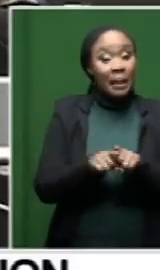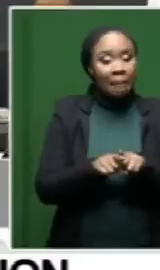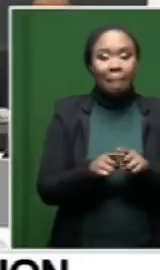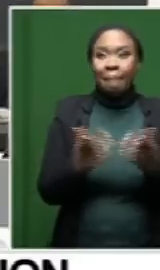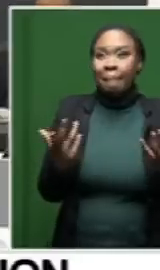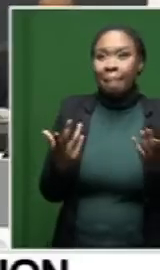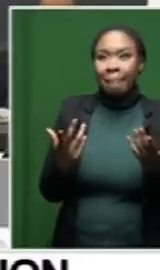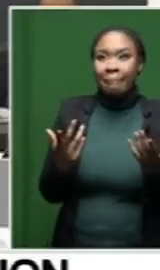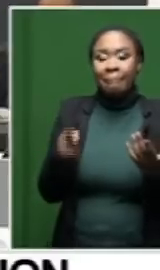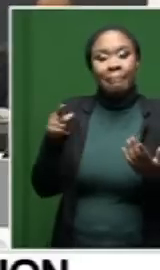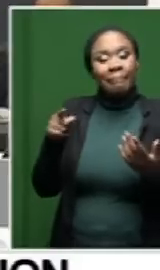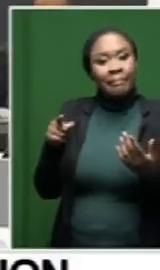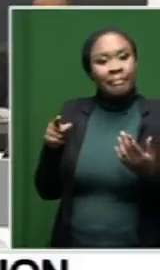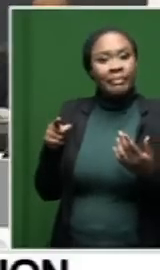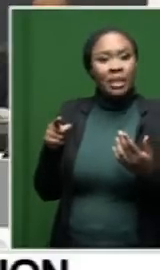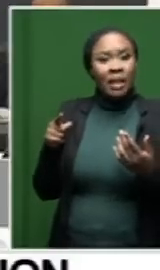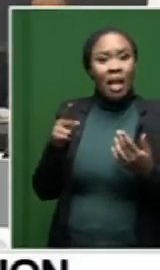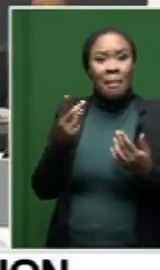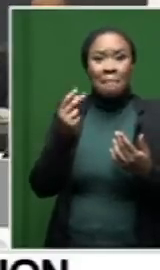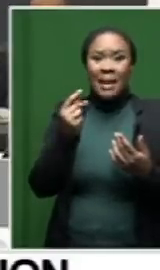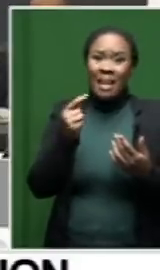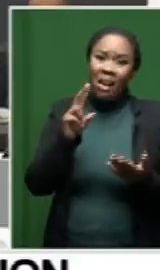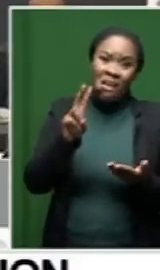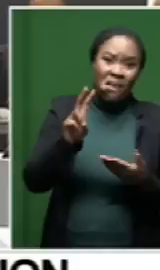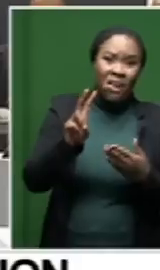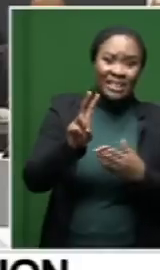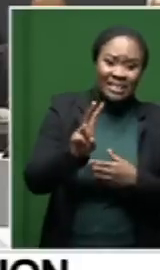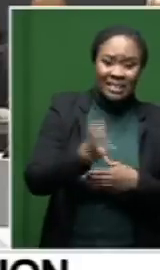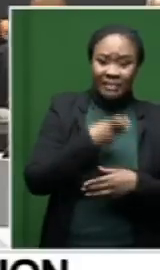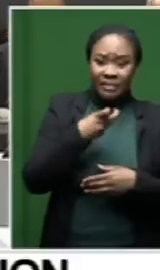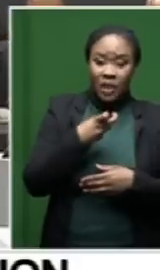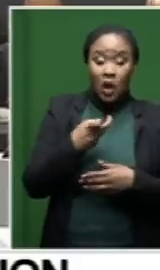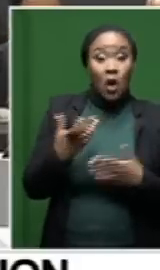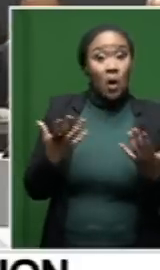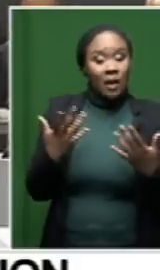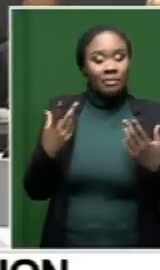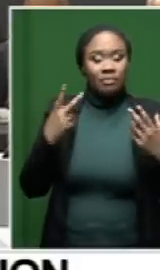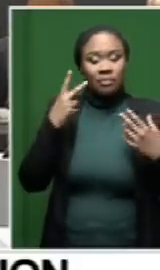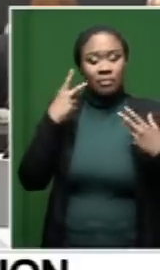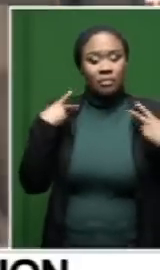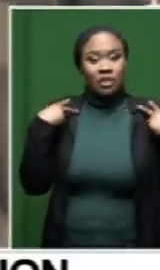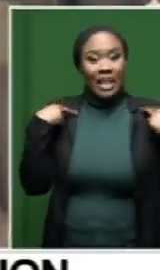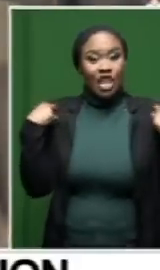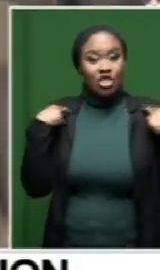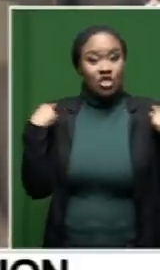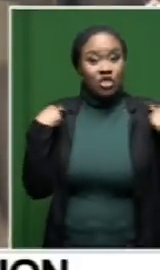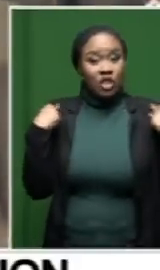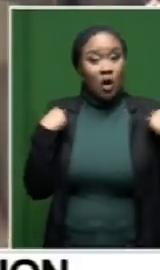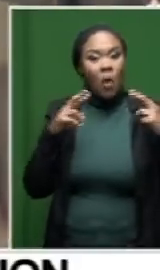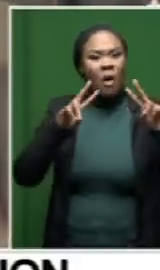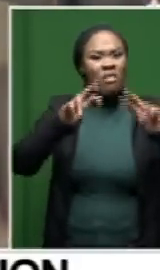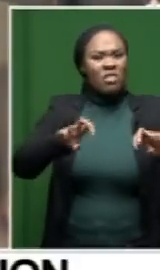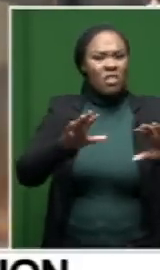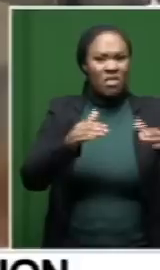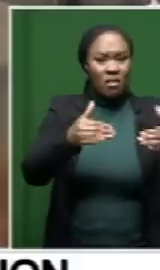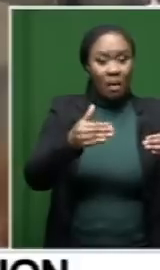cases like the massive theft of money from the intelligence agencies. So there are those, I